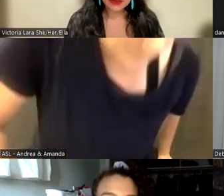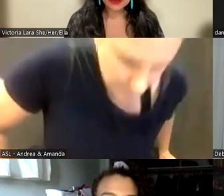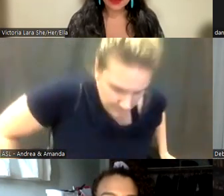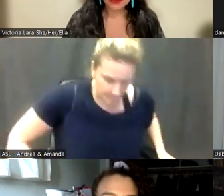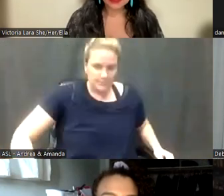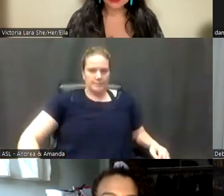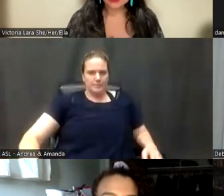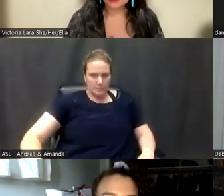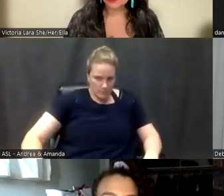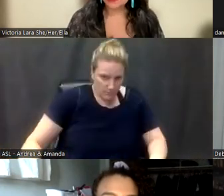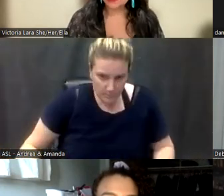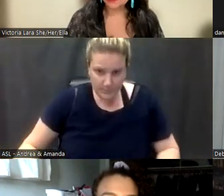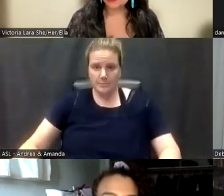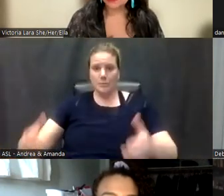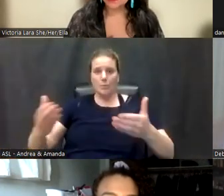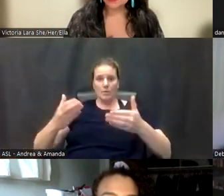make your comment.